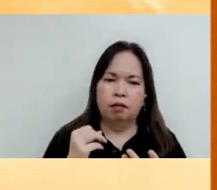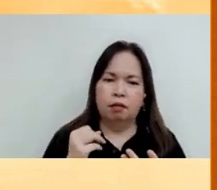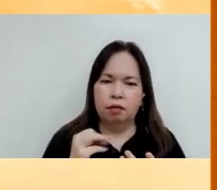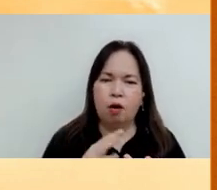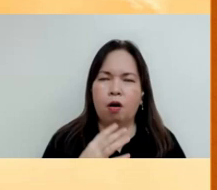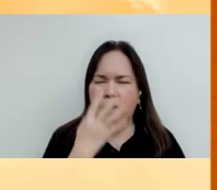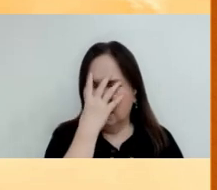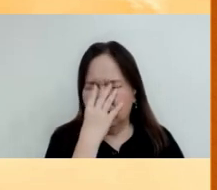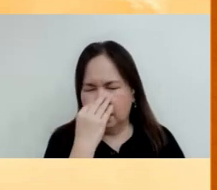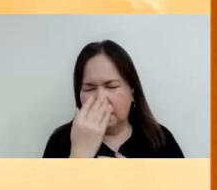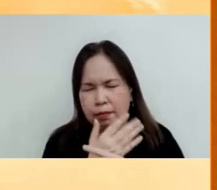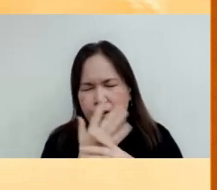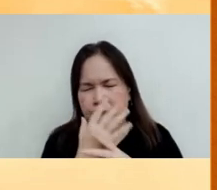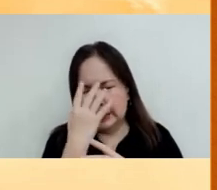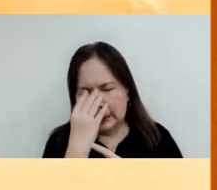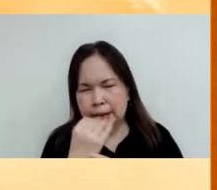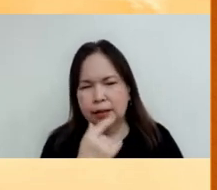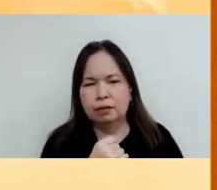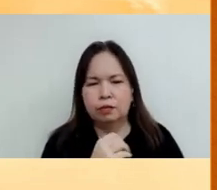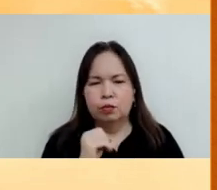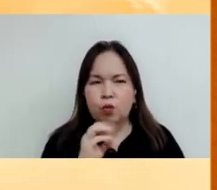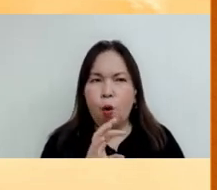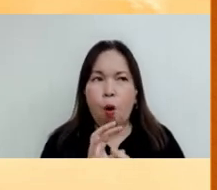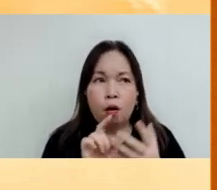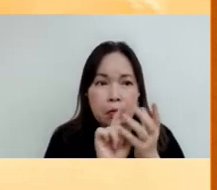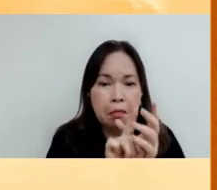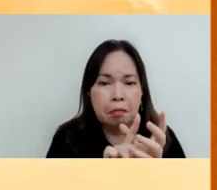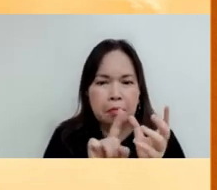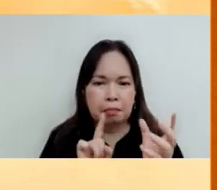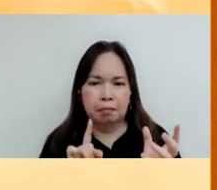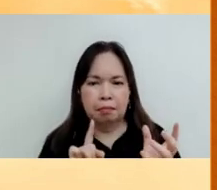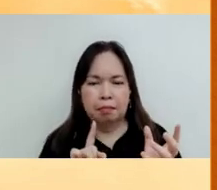nightmares, or they start to withdraw from others.